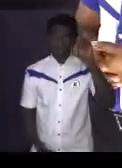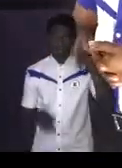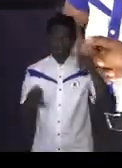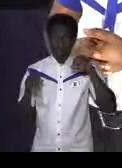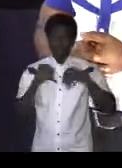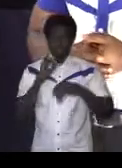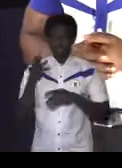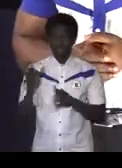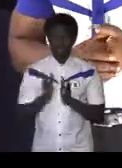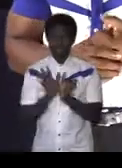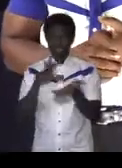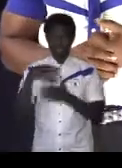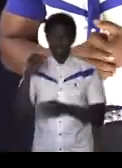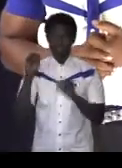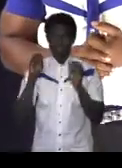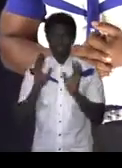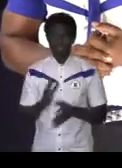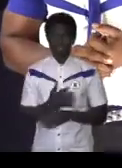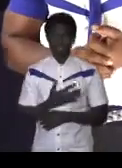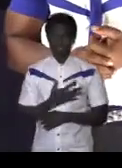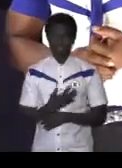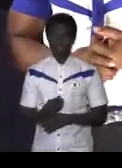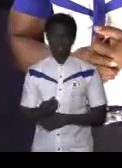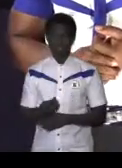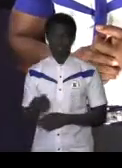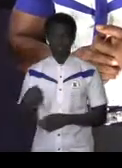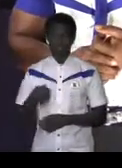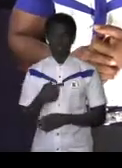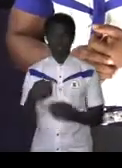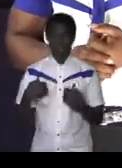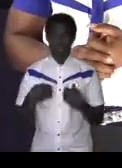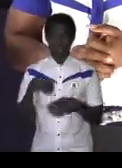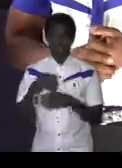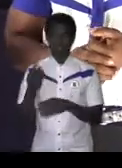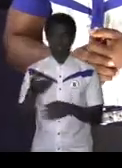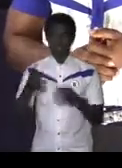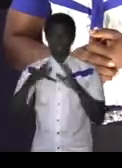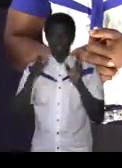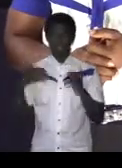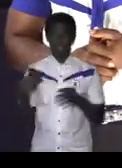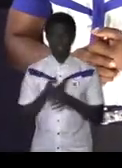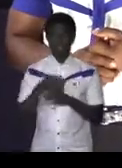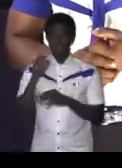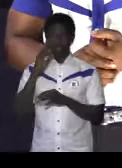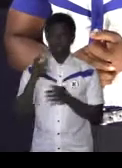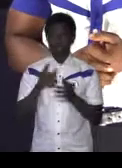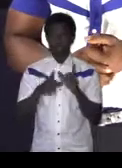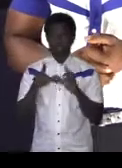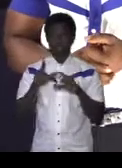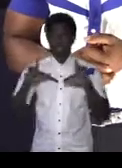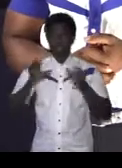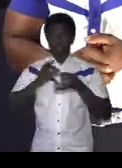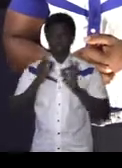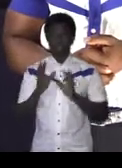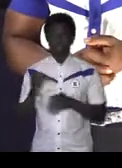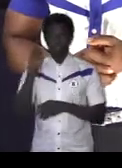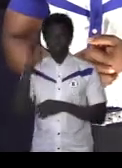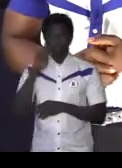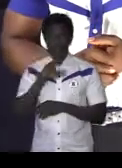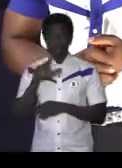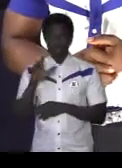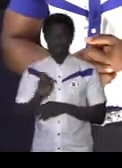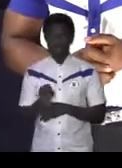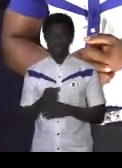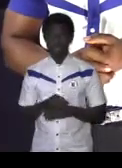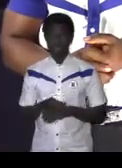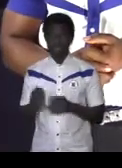here, your general studies teacher. We also have in the house our favorite sign language interpreter, Uncle